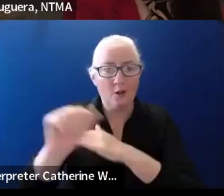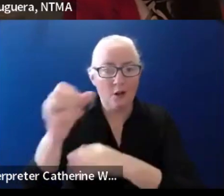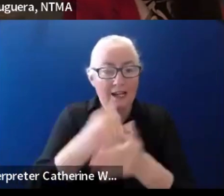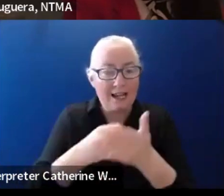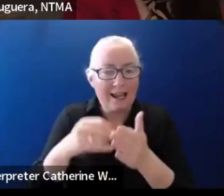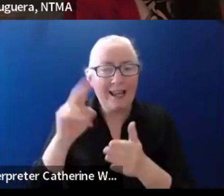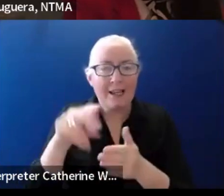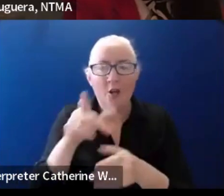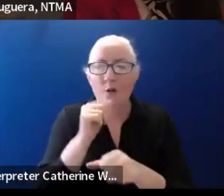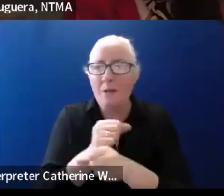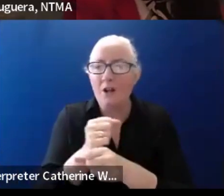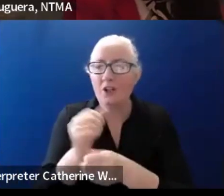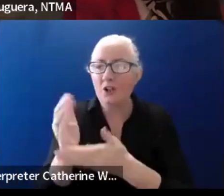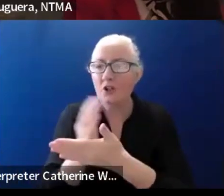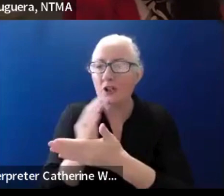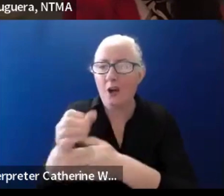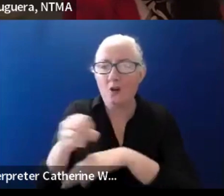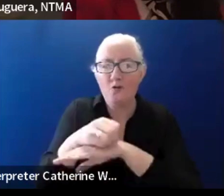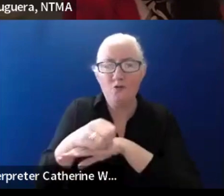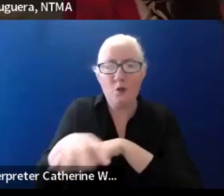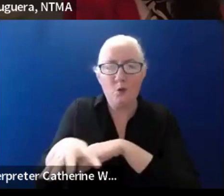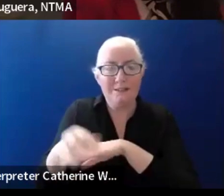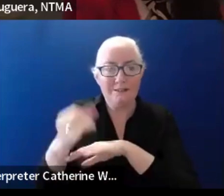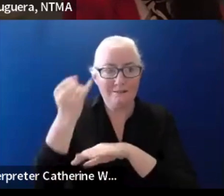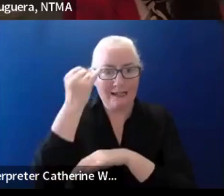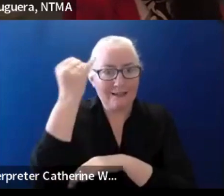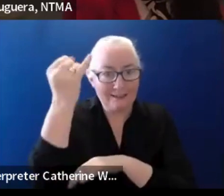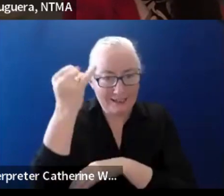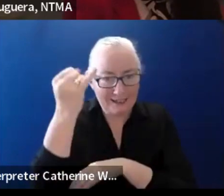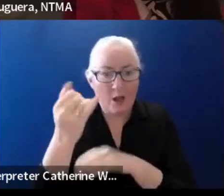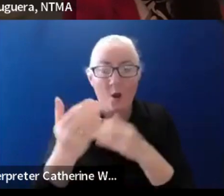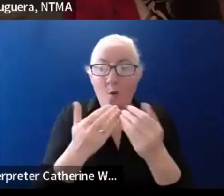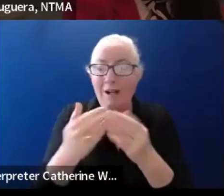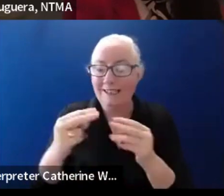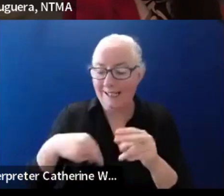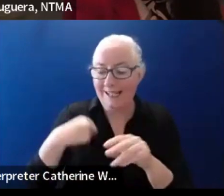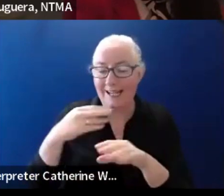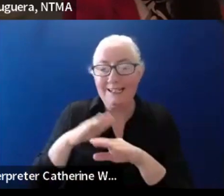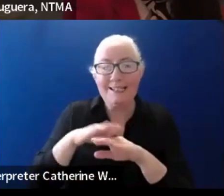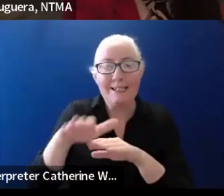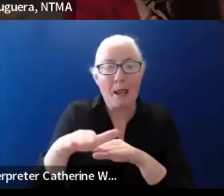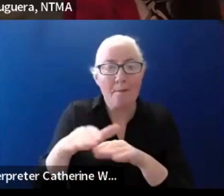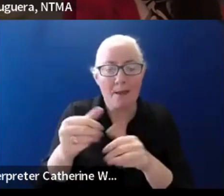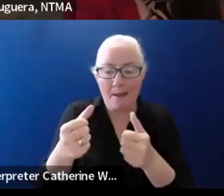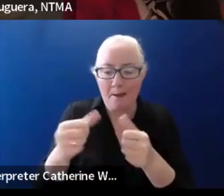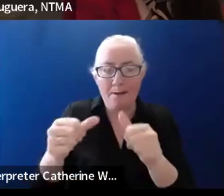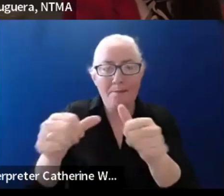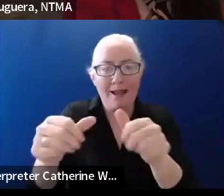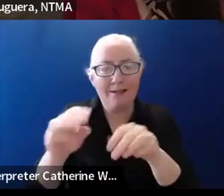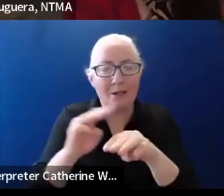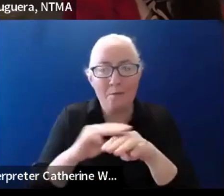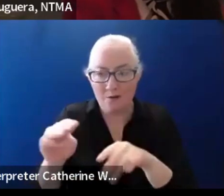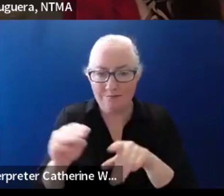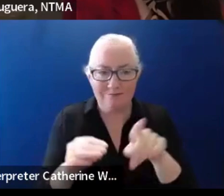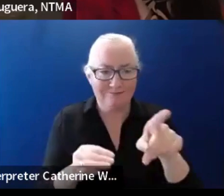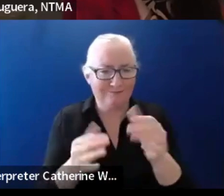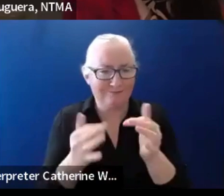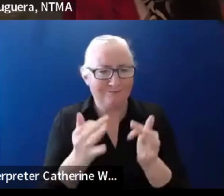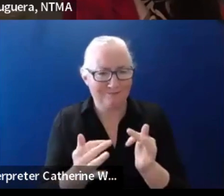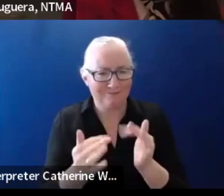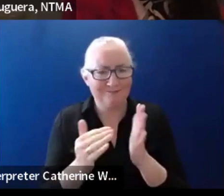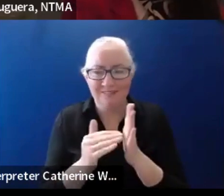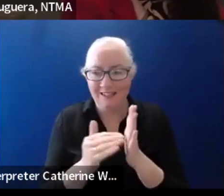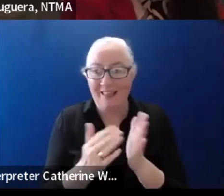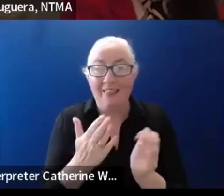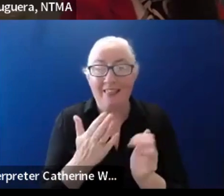bit about the Shared Roots initiative, please, and perhaps what the next steps you plan to implement further to it? Absolutely. Thank you.